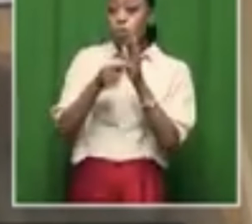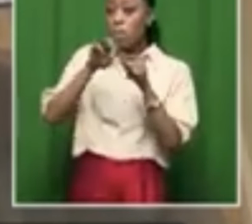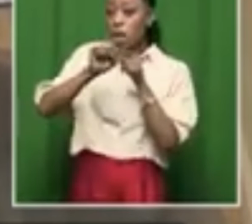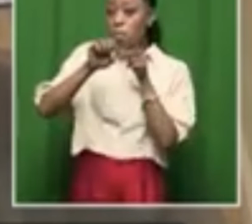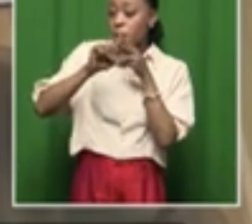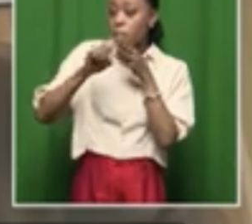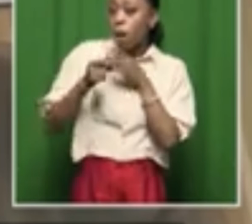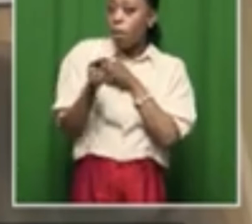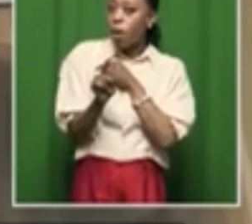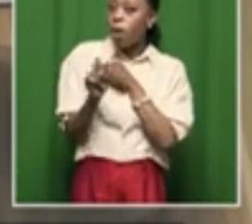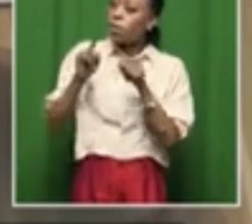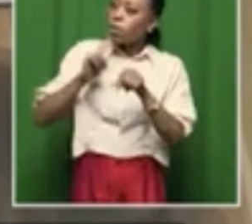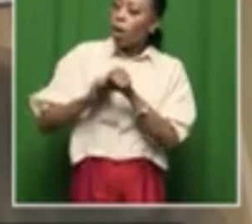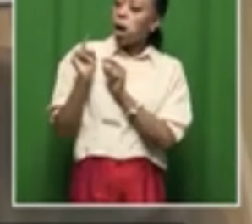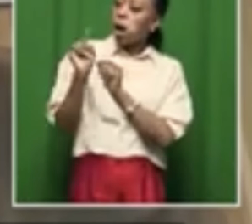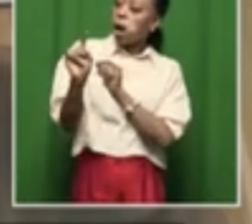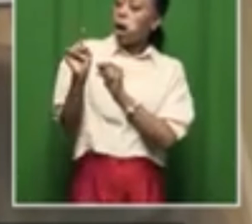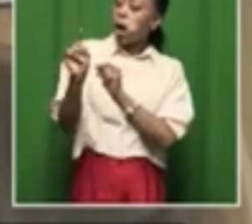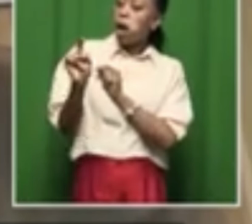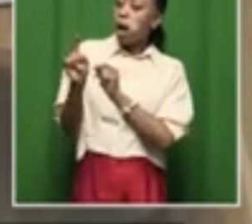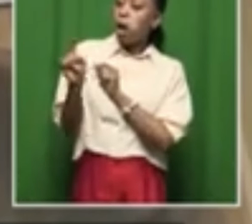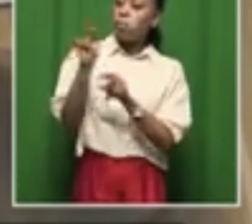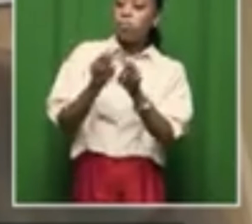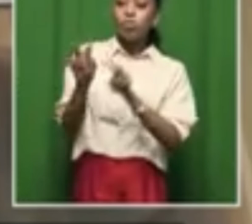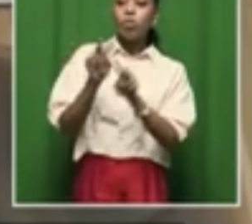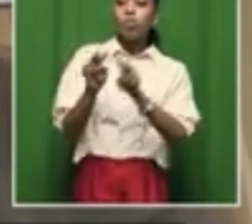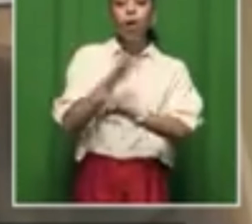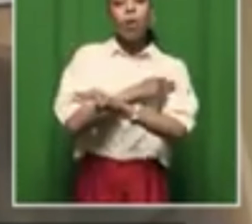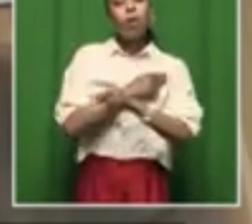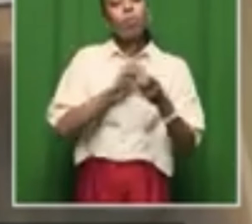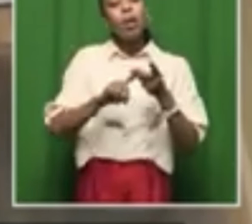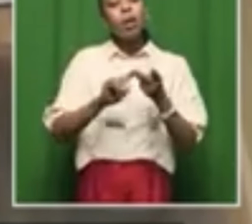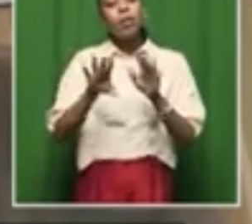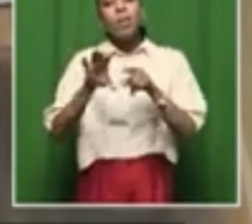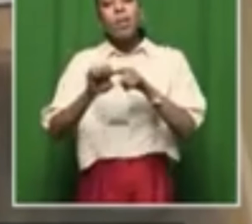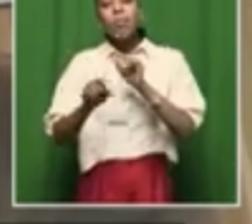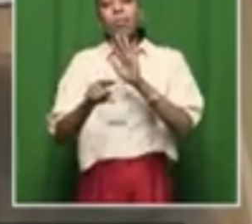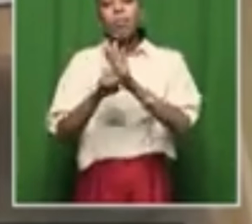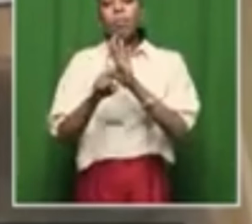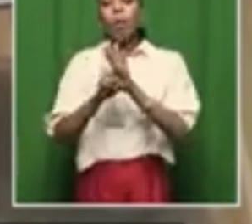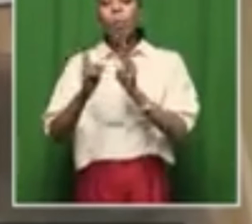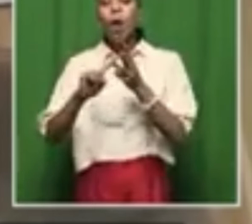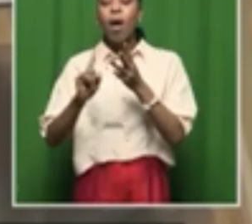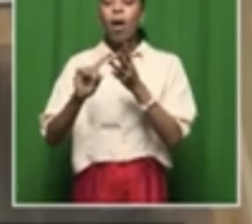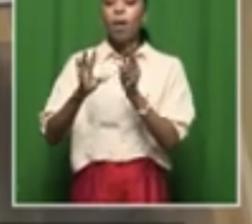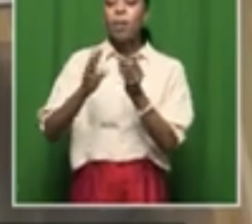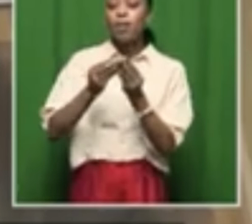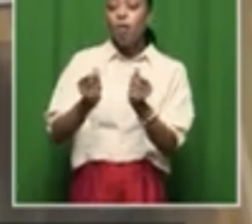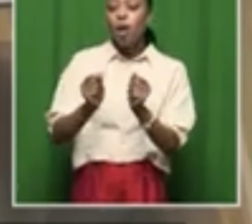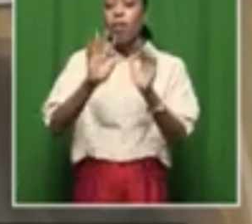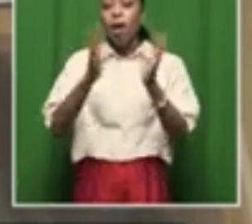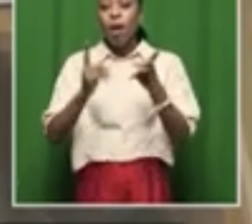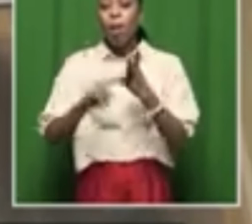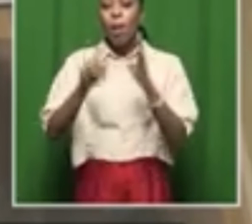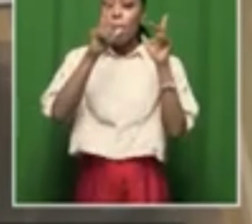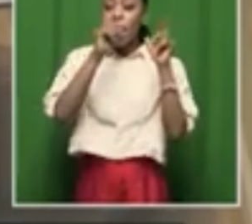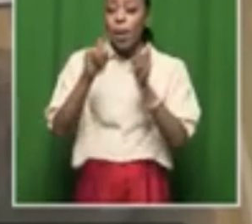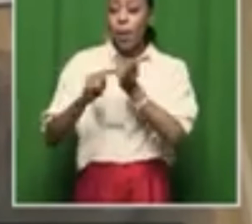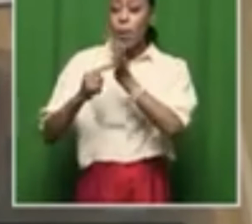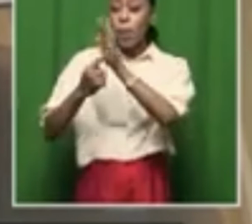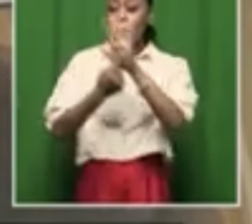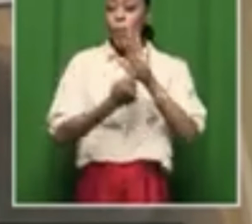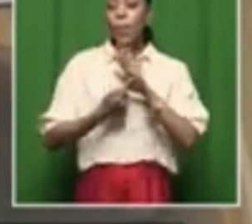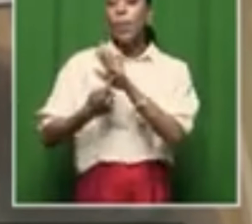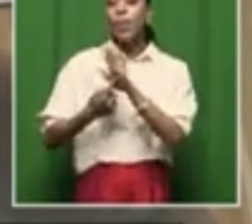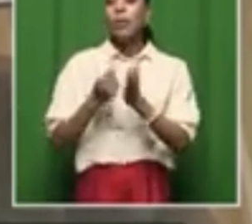when they inspect hospitals, where the weaknesses are, what needs to happen, where are the problems. They showed them pictures, some of which, of